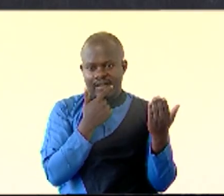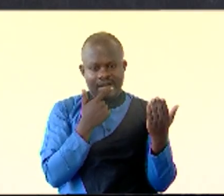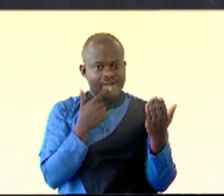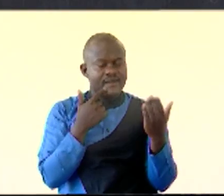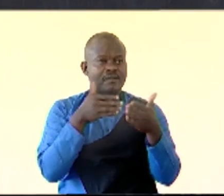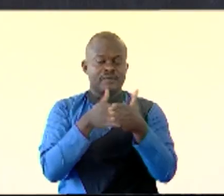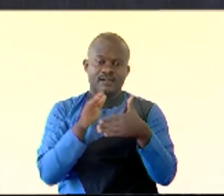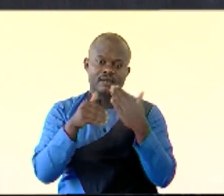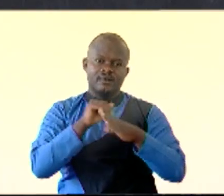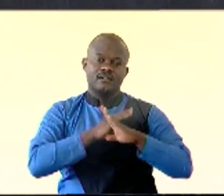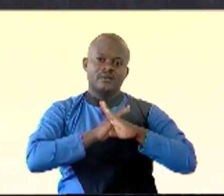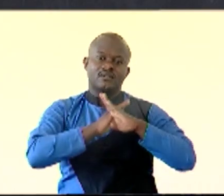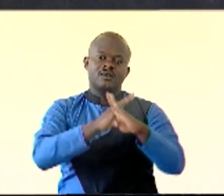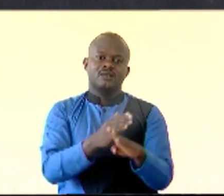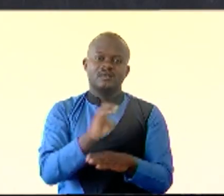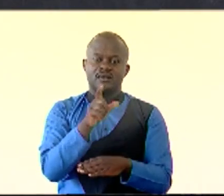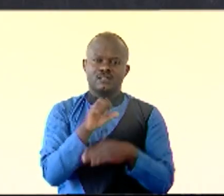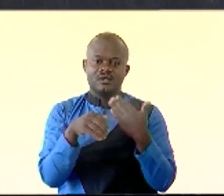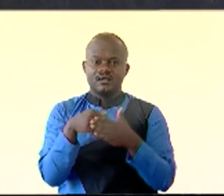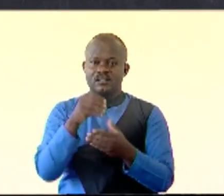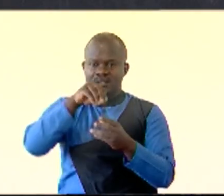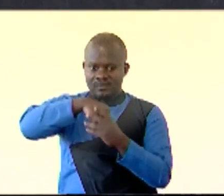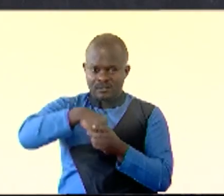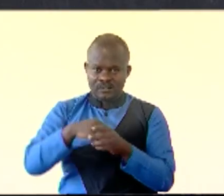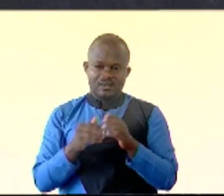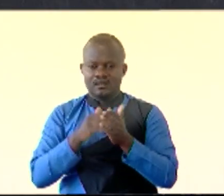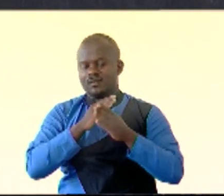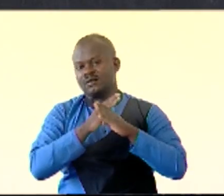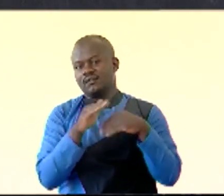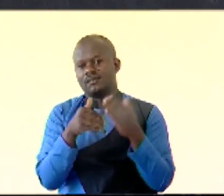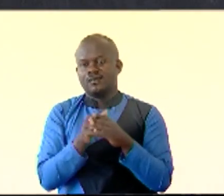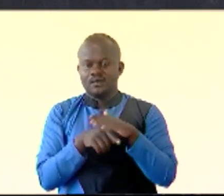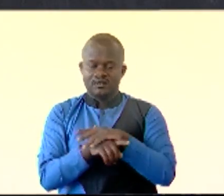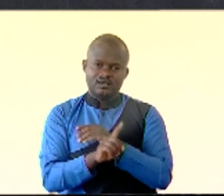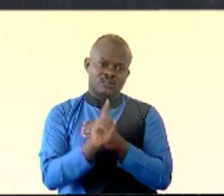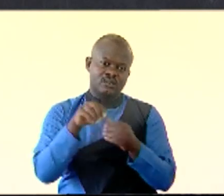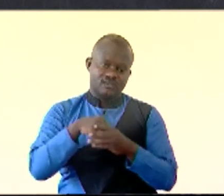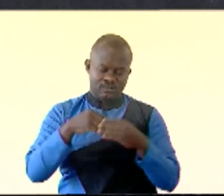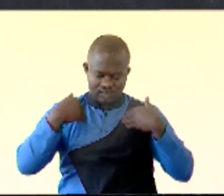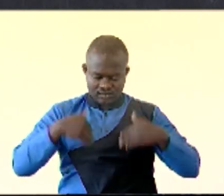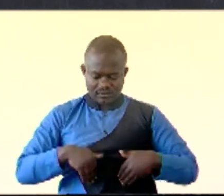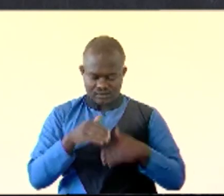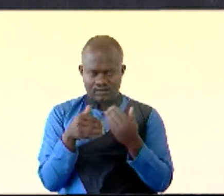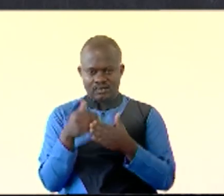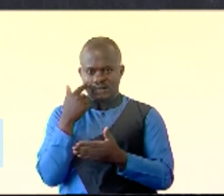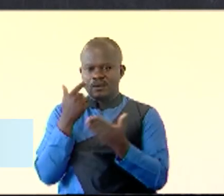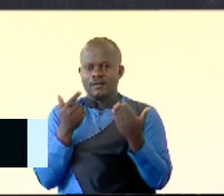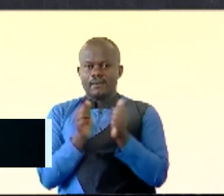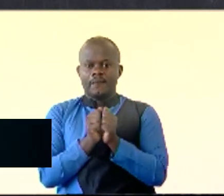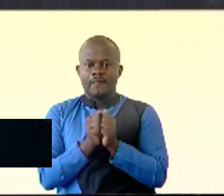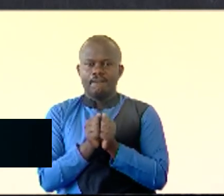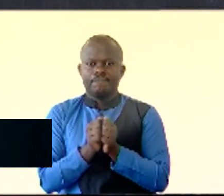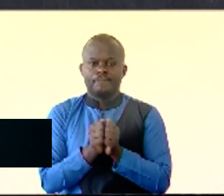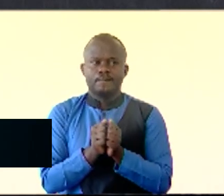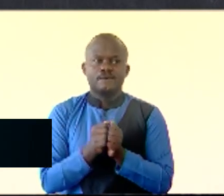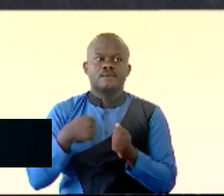Barrier that protects the cells inside the body against the entrance of pathogen, disease-causing agents.